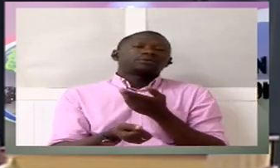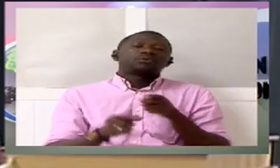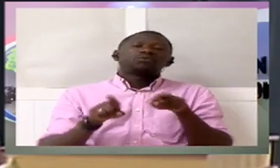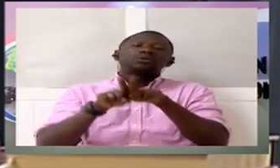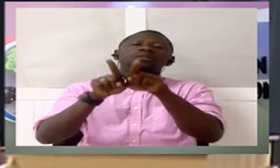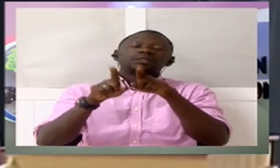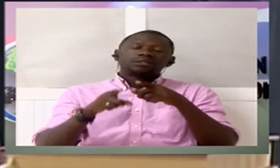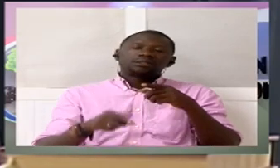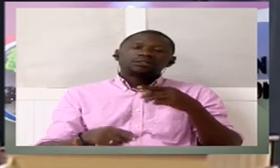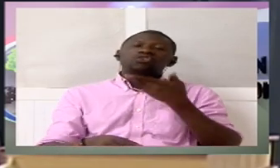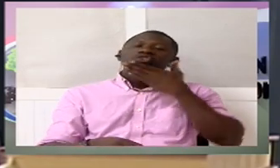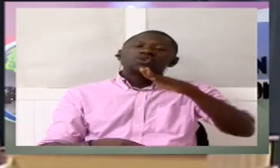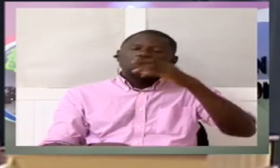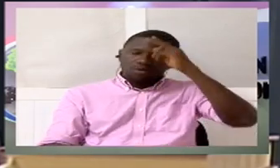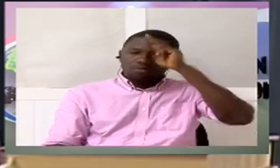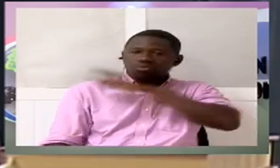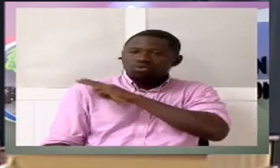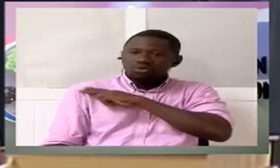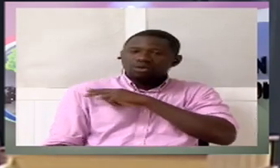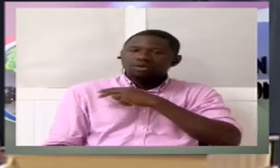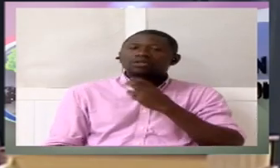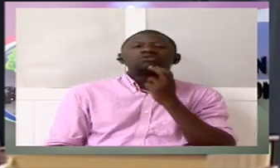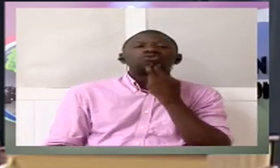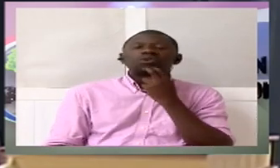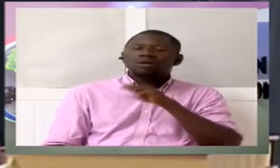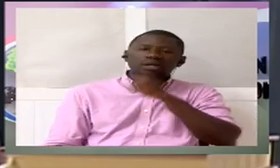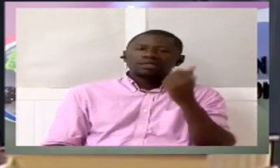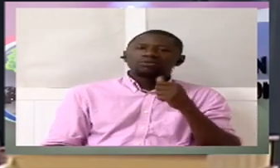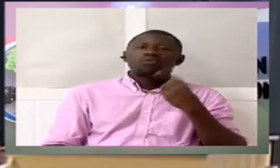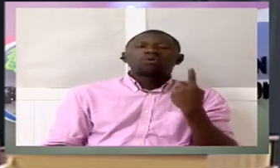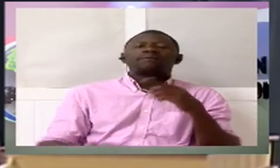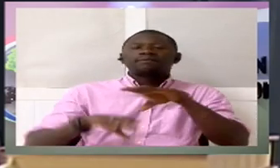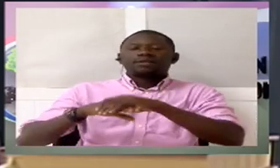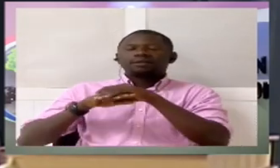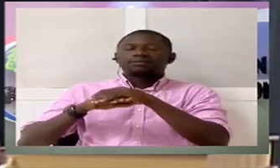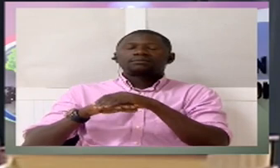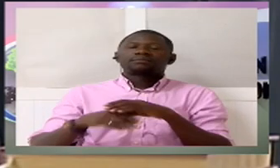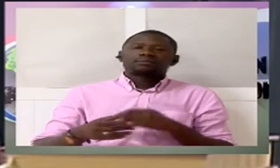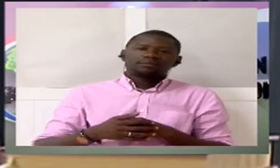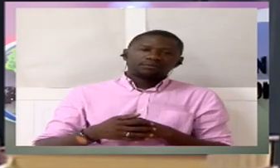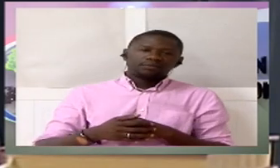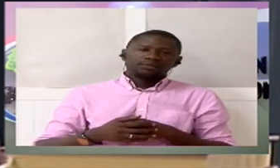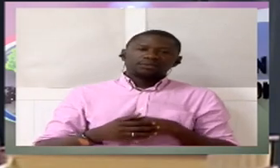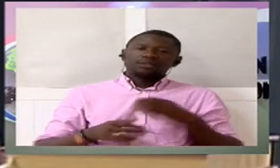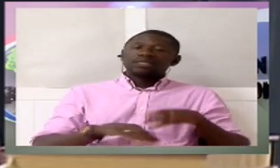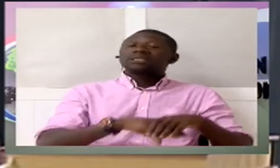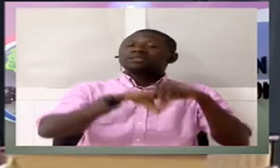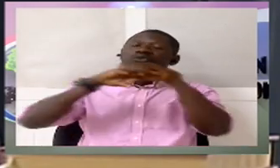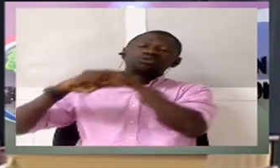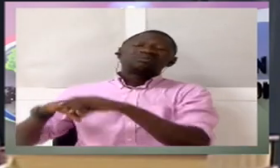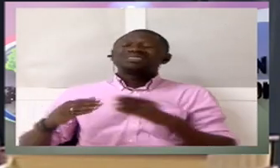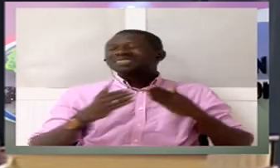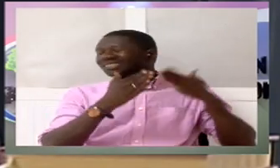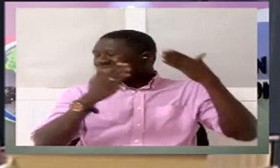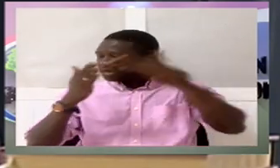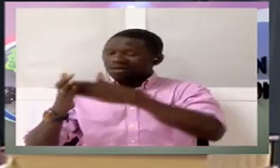younger brother and nephew. And one of his friends. They sent him straight to police training school. They took him straight to the